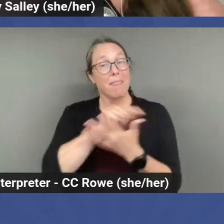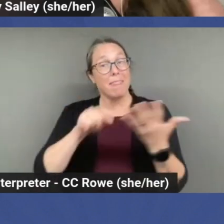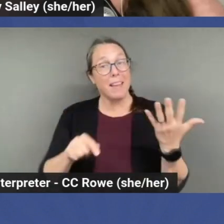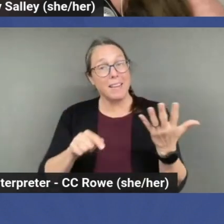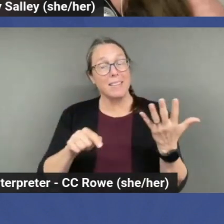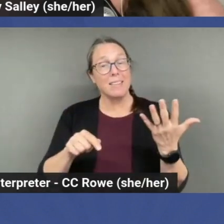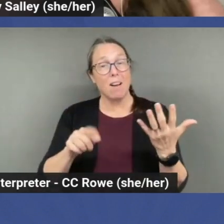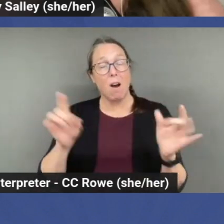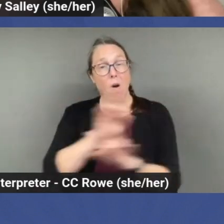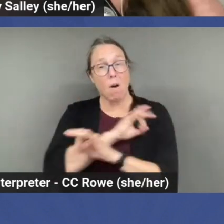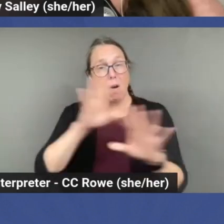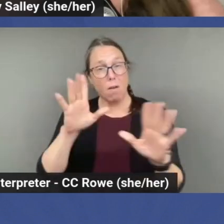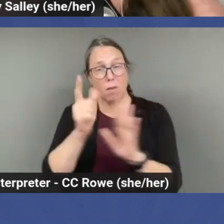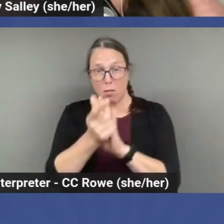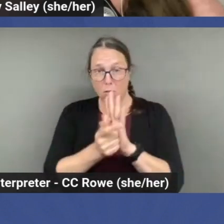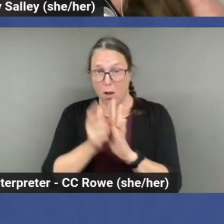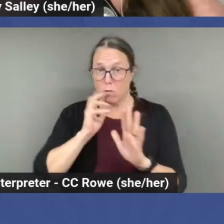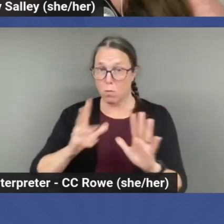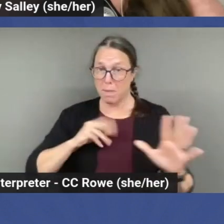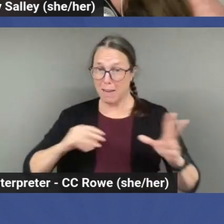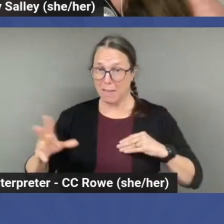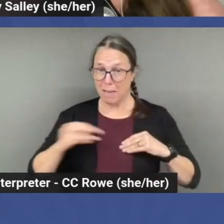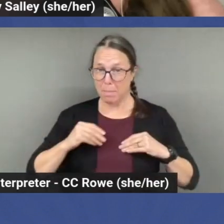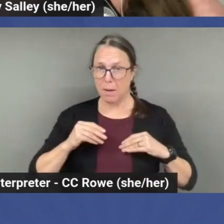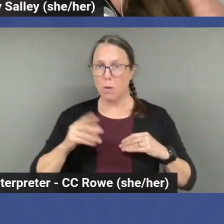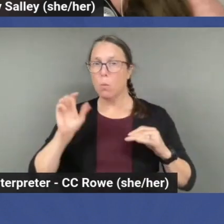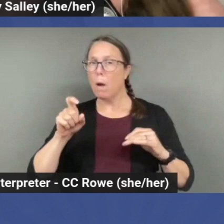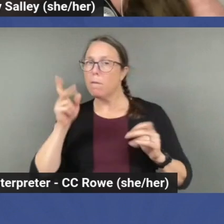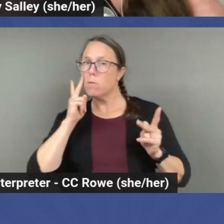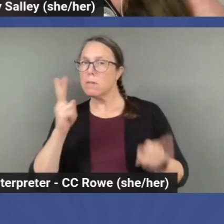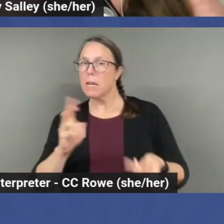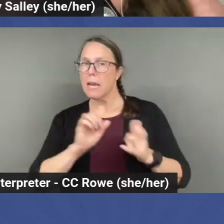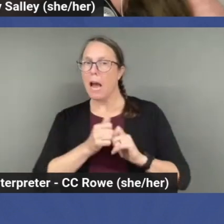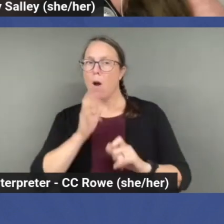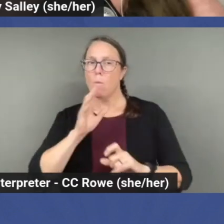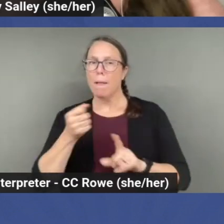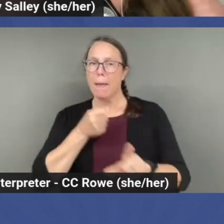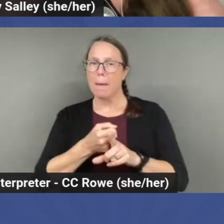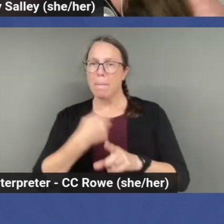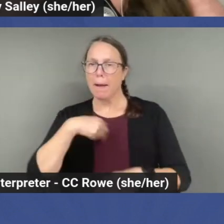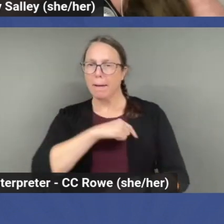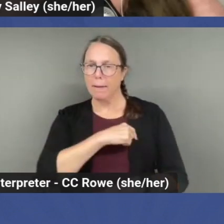how this is going to impact us. So yeah.